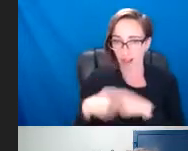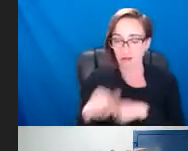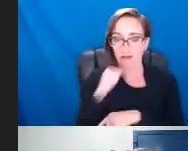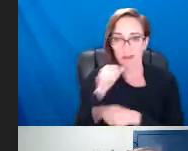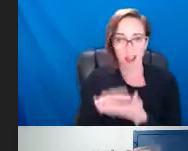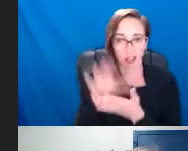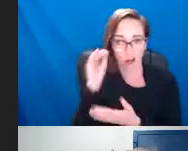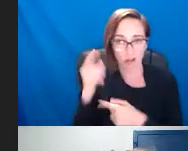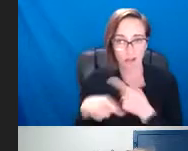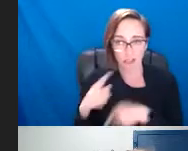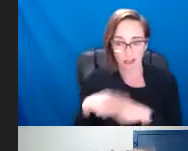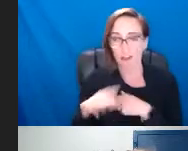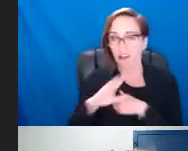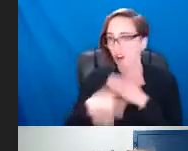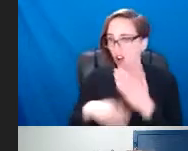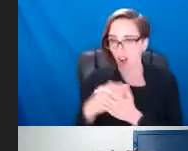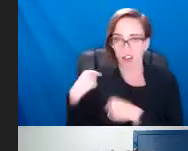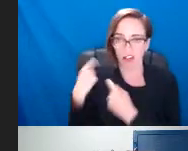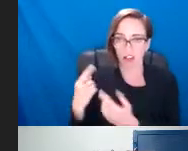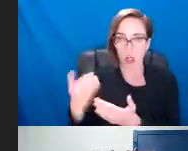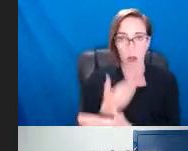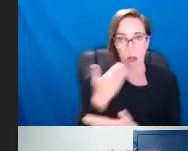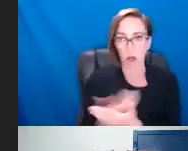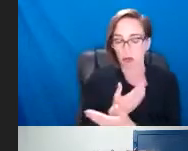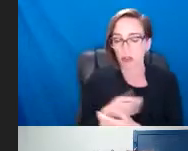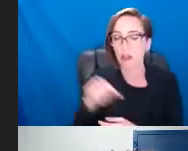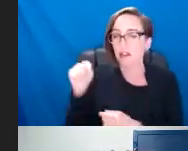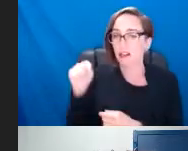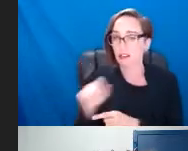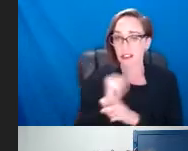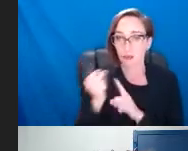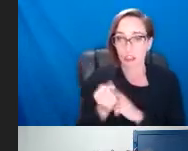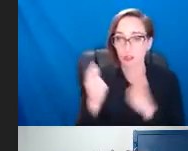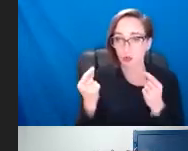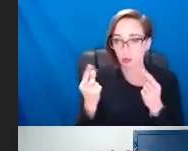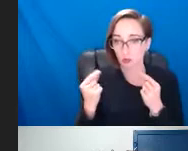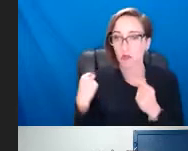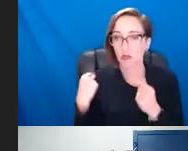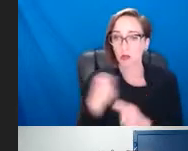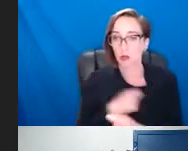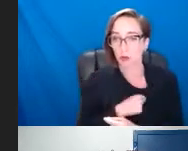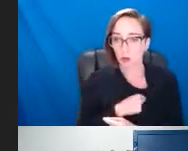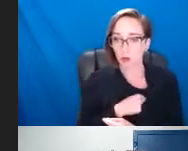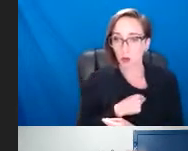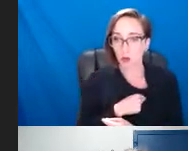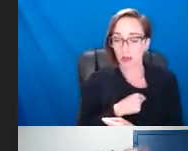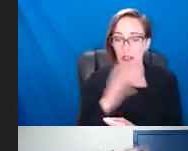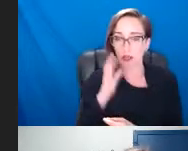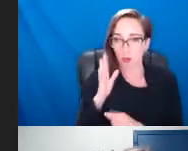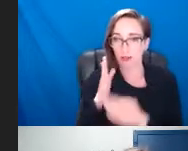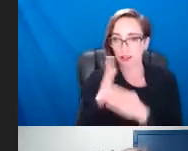so this was new. And what we did in this situation was section off parts of her body. So the